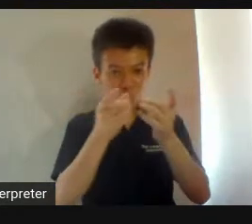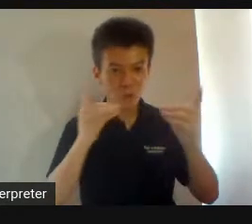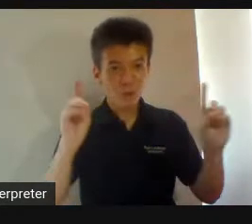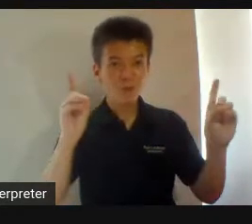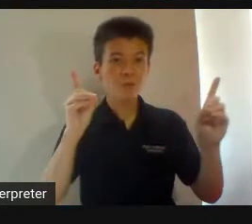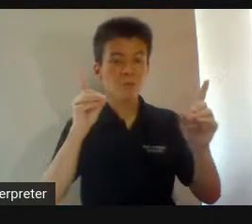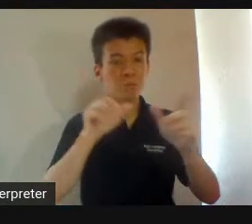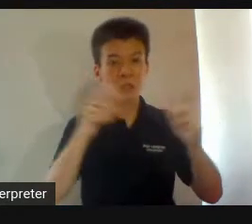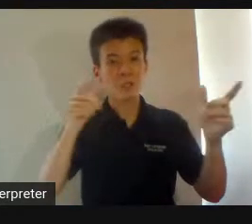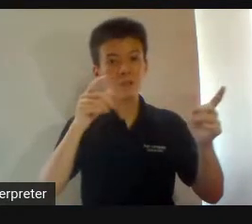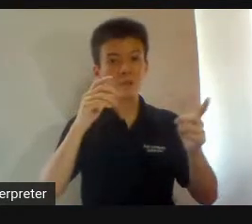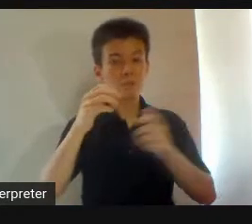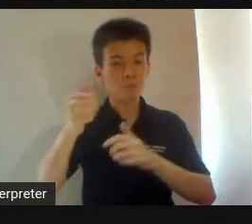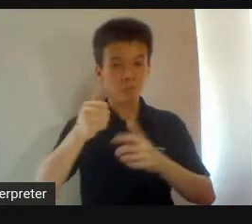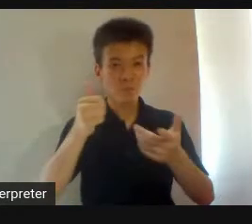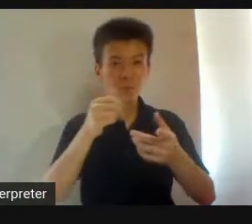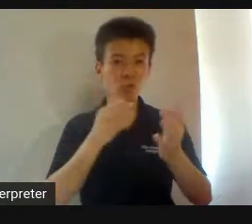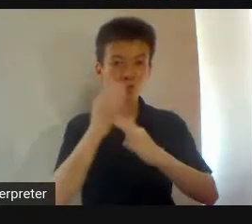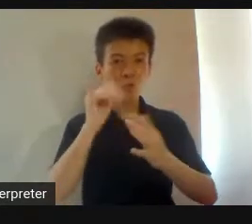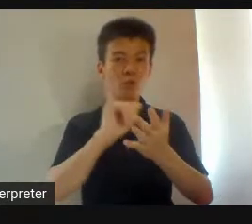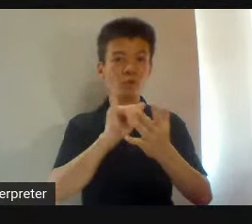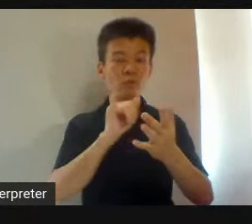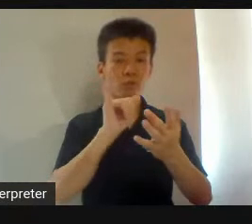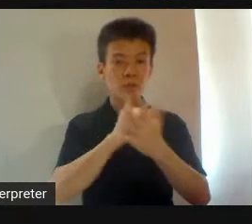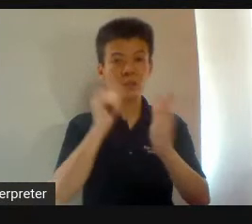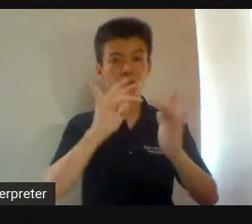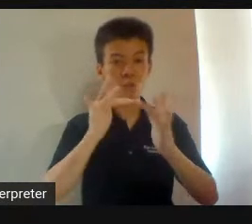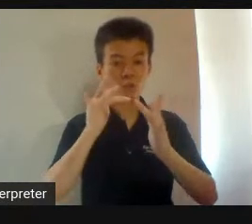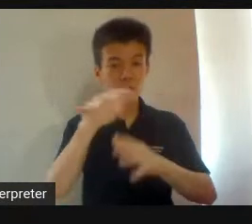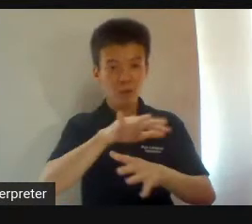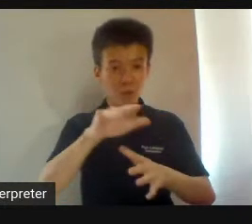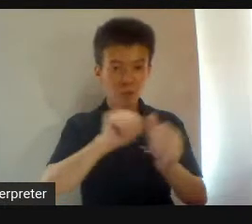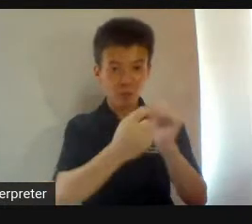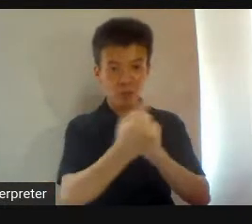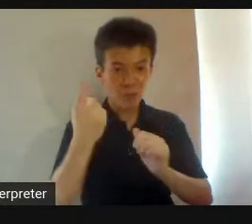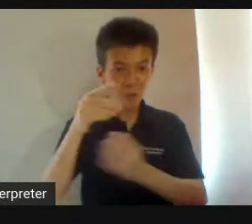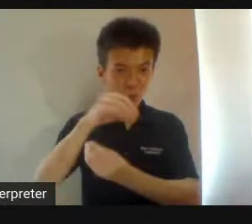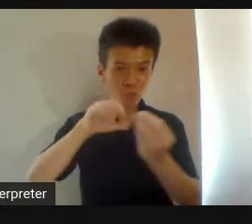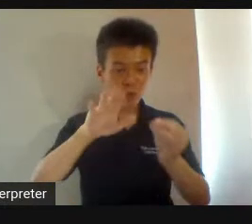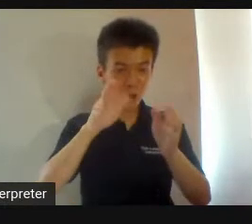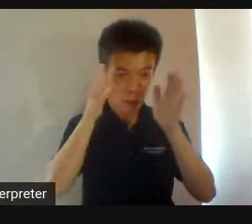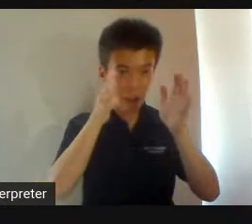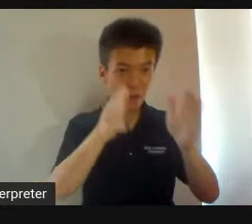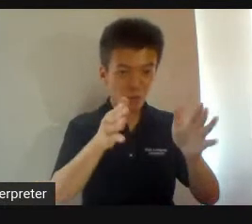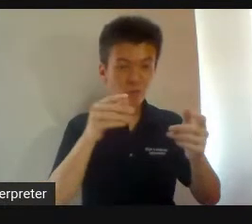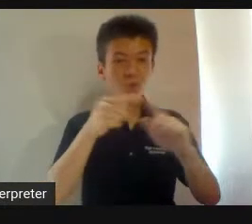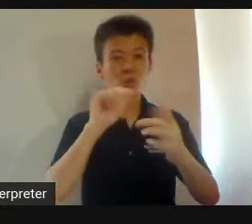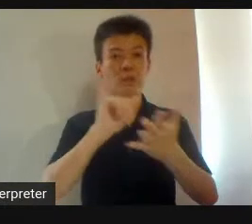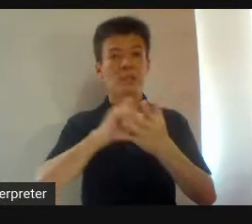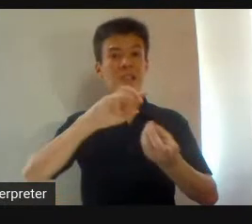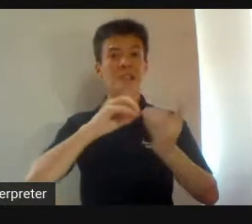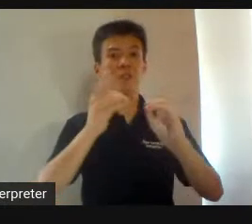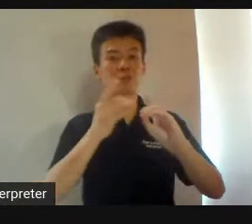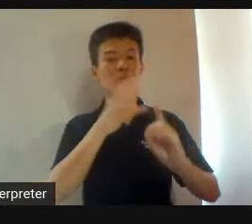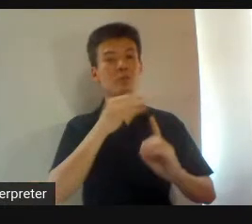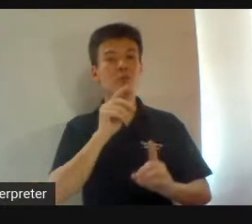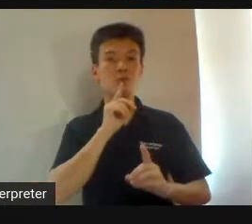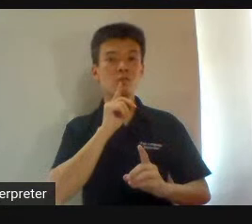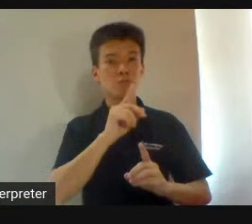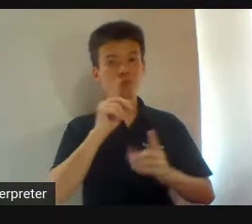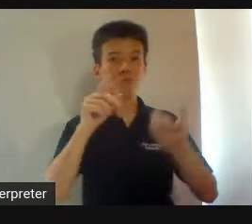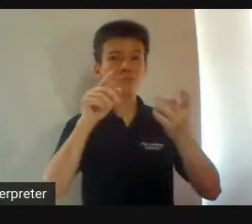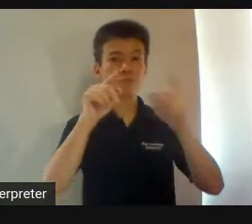massive commute toward the virtual space, as everyone is starting to shift their attention to the digital and really to